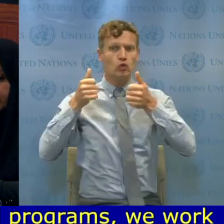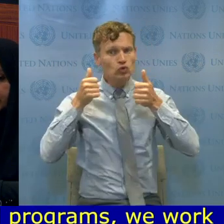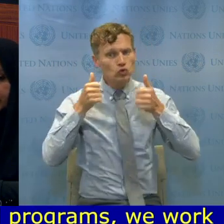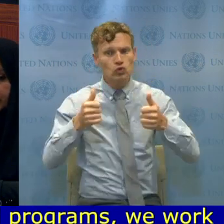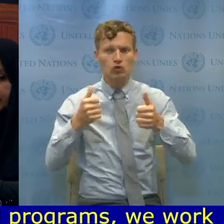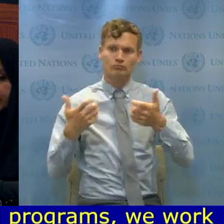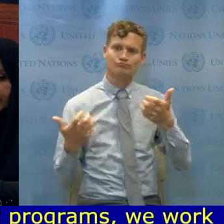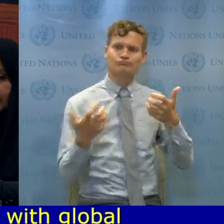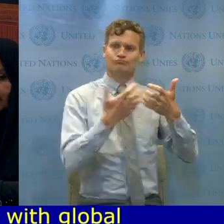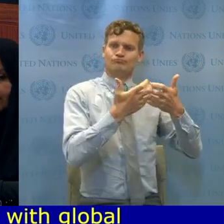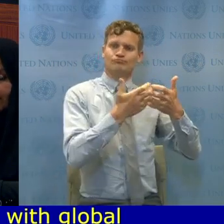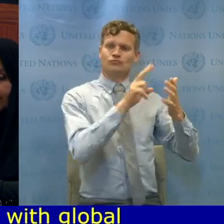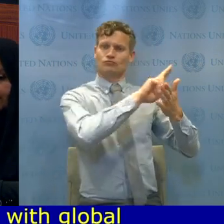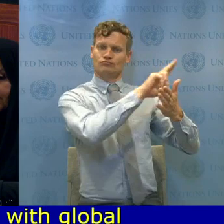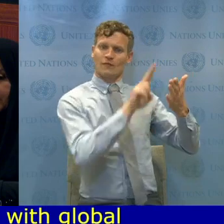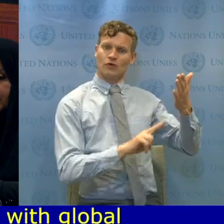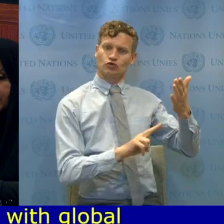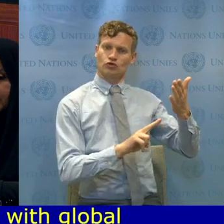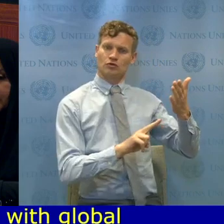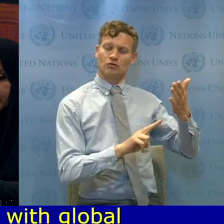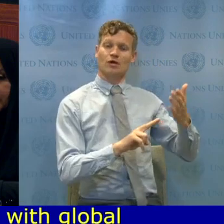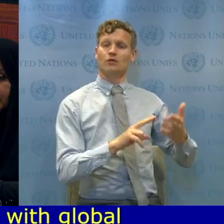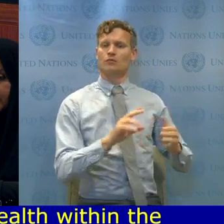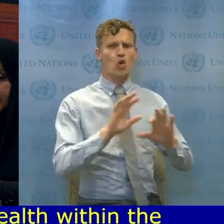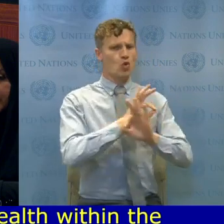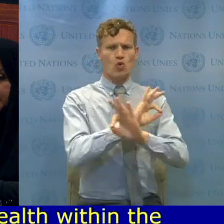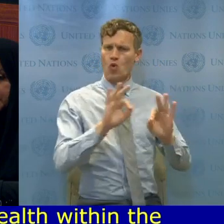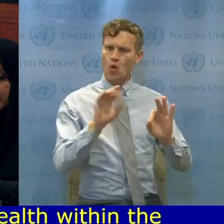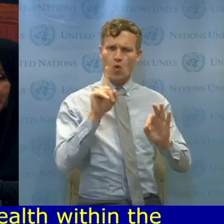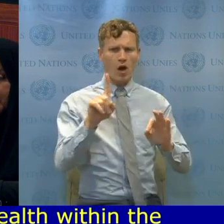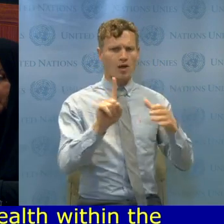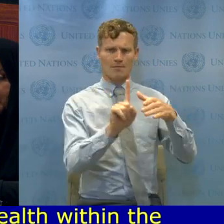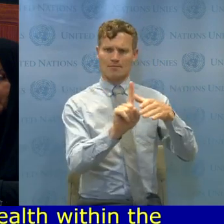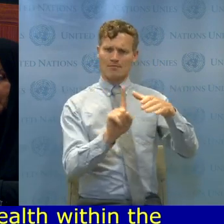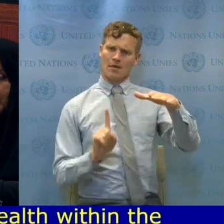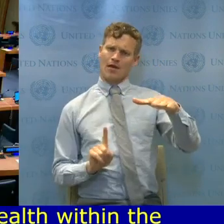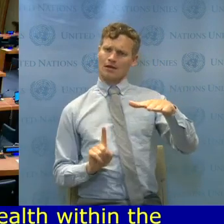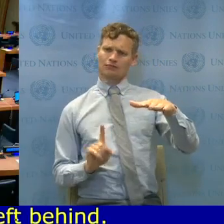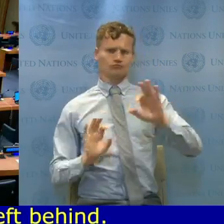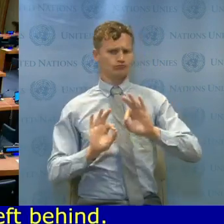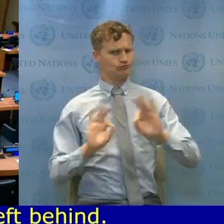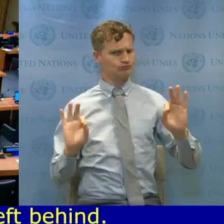Thank you. Thank you very much.